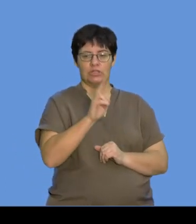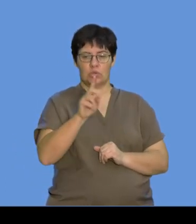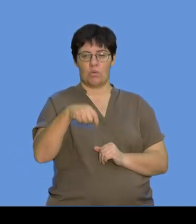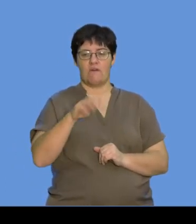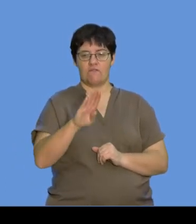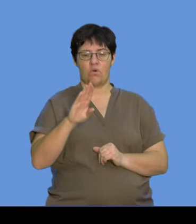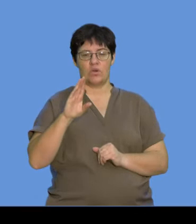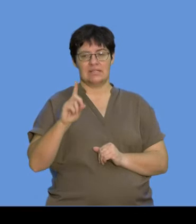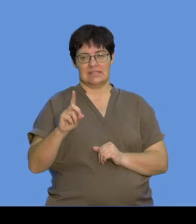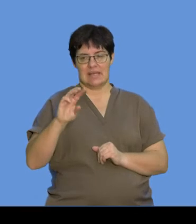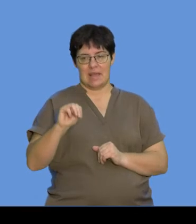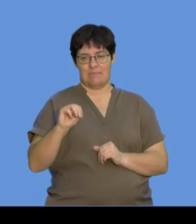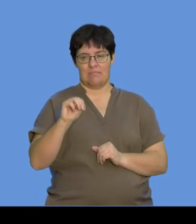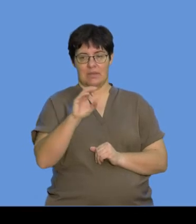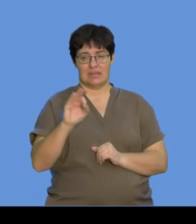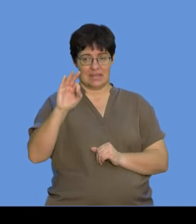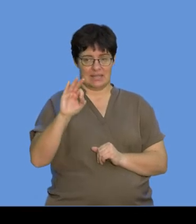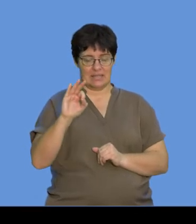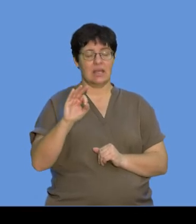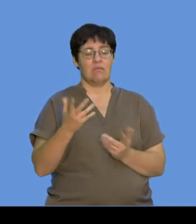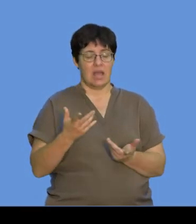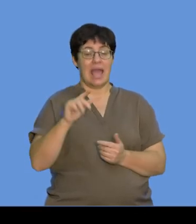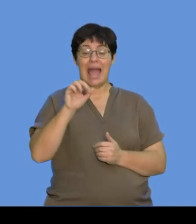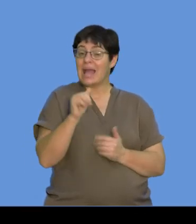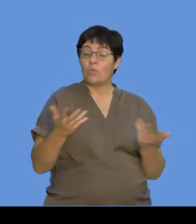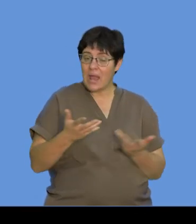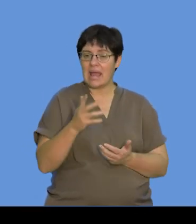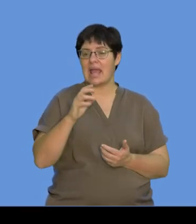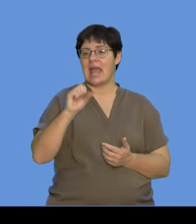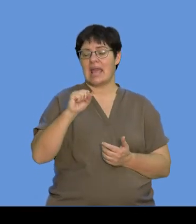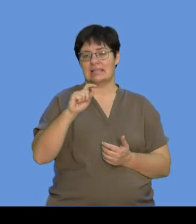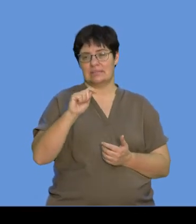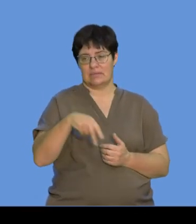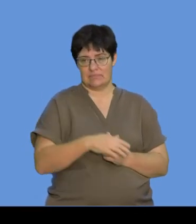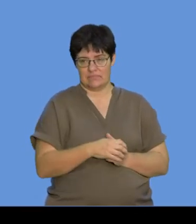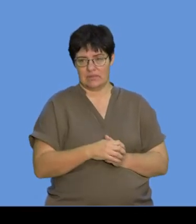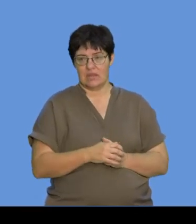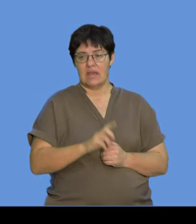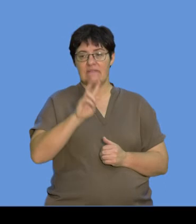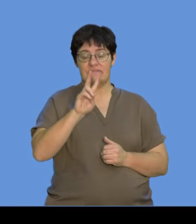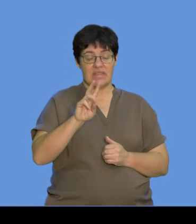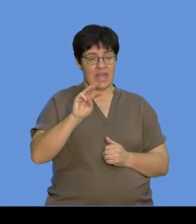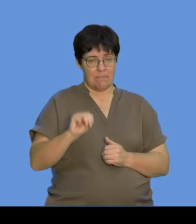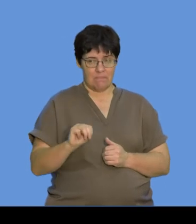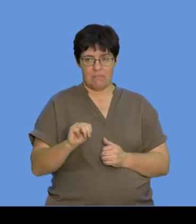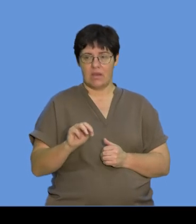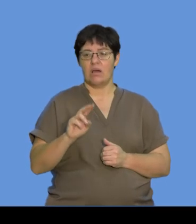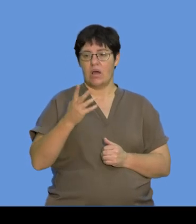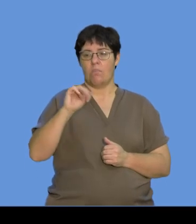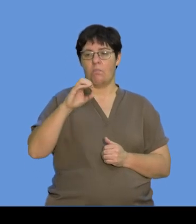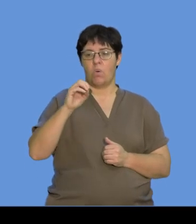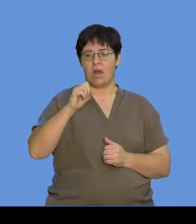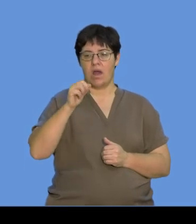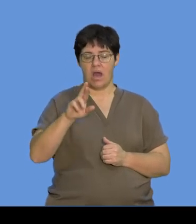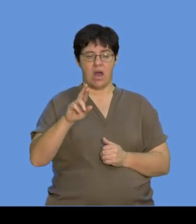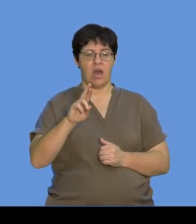cubic decimeters. So that's the volume. So VM stands for molar volume or molar gas volume, right?